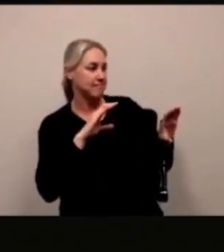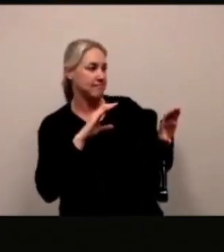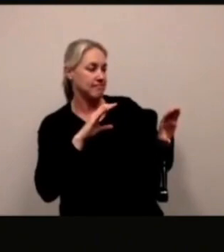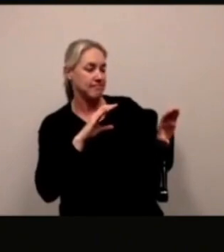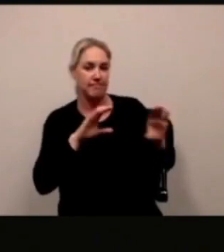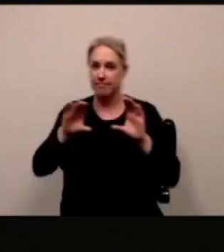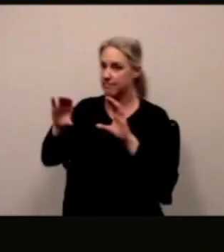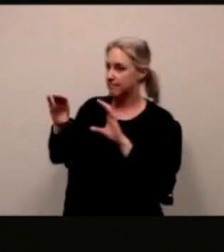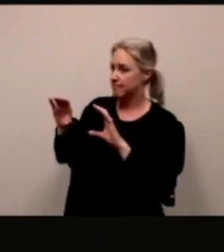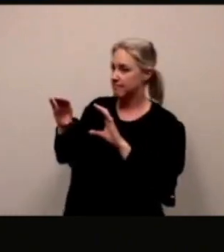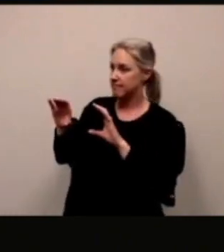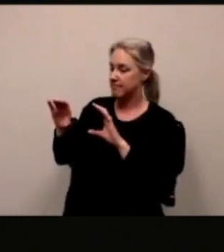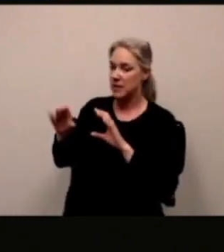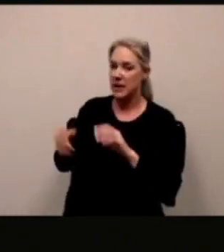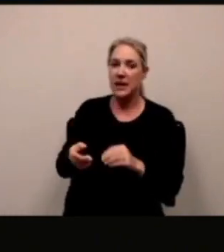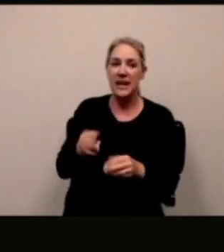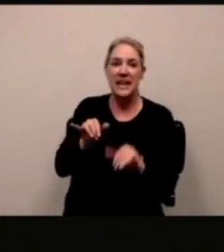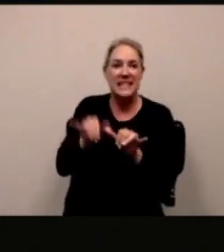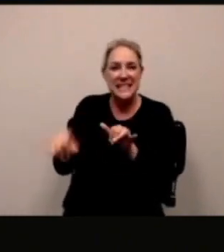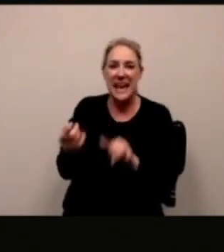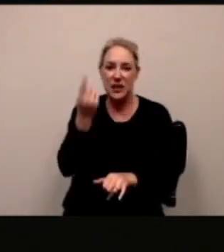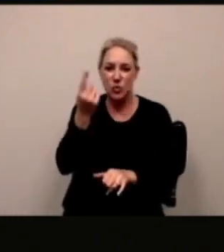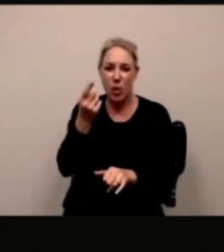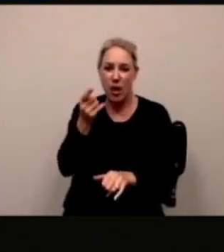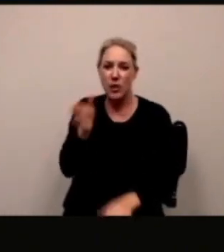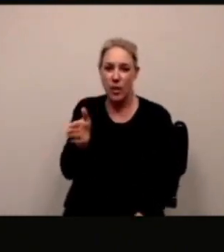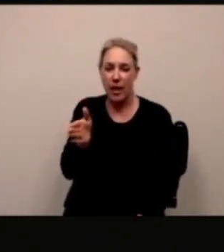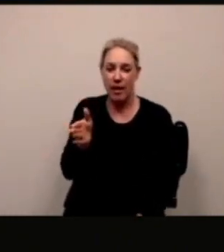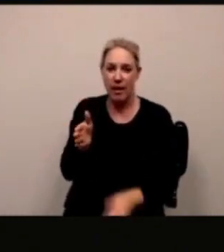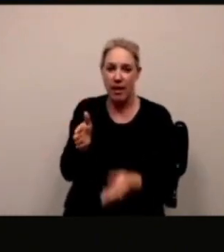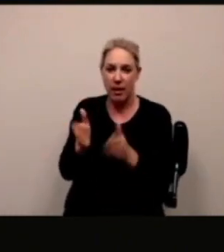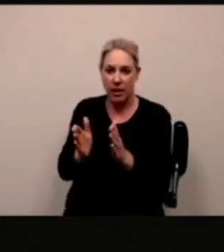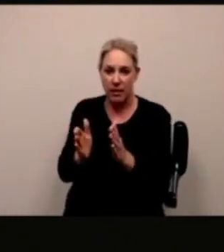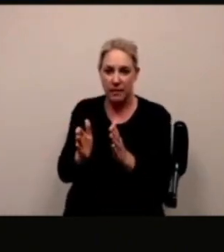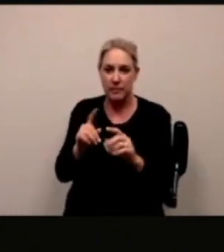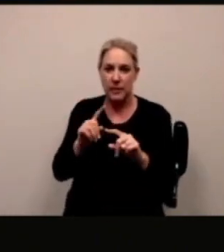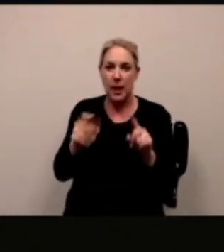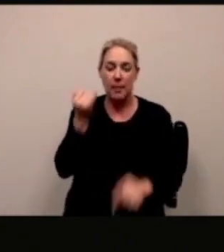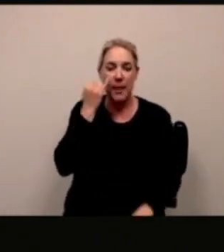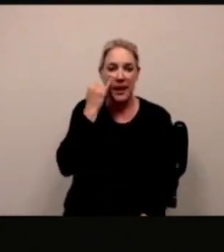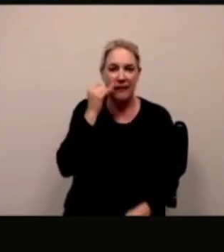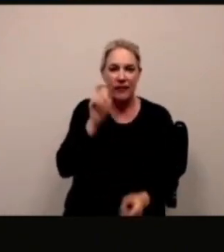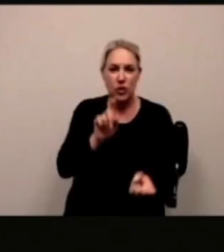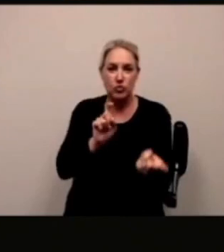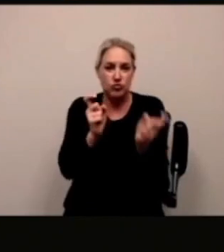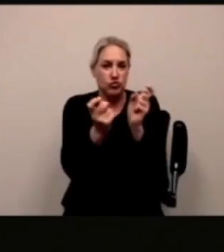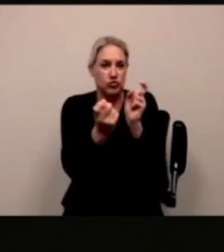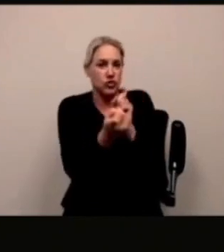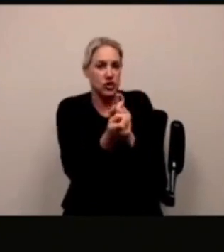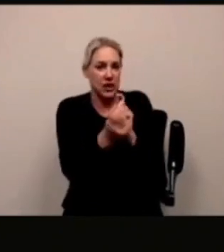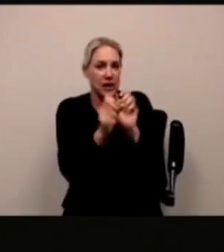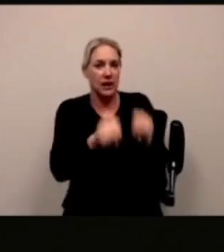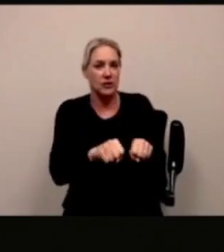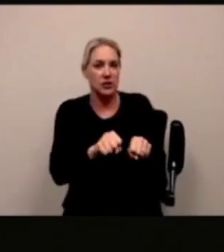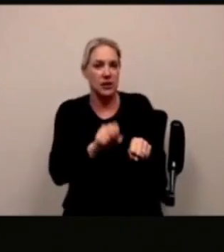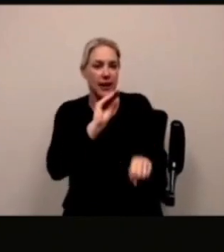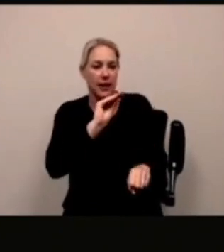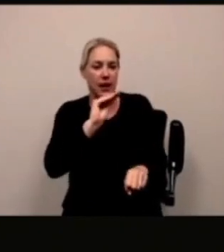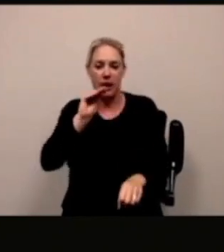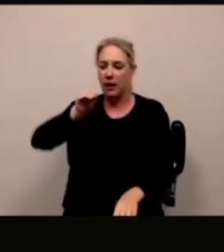you click move, it moves to the right. But then if you turn it and click move, it will move in that direction. And so the push